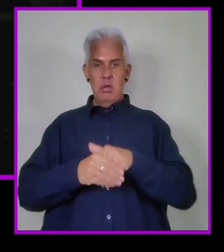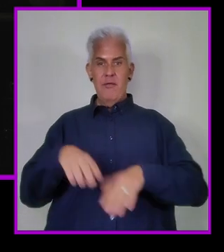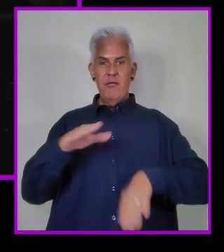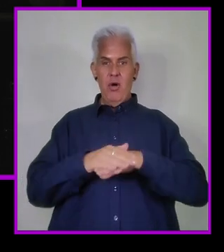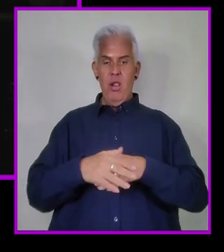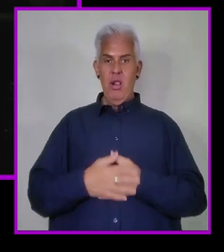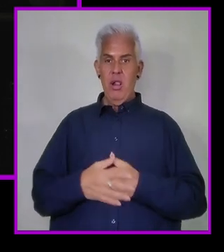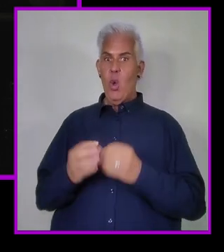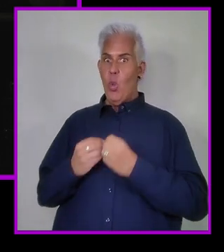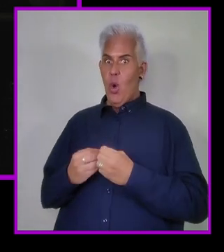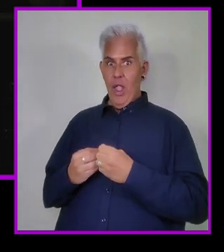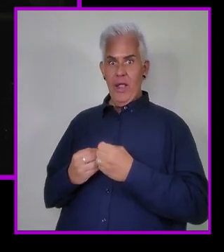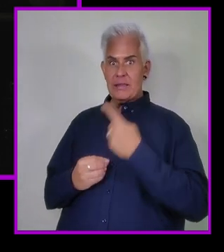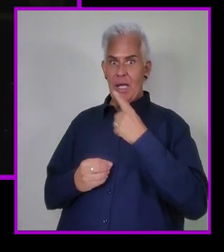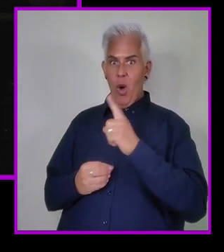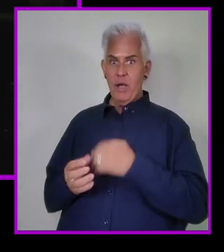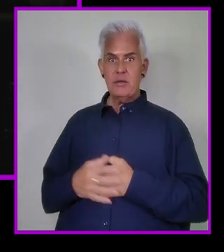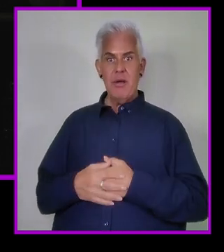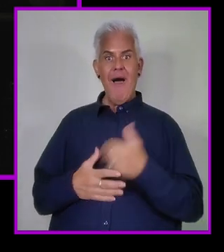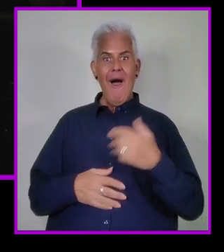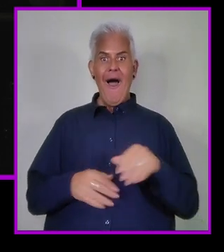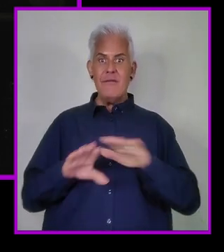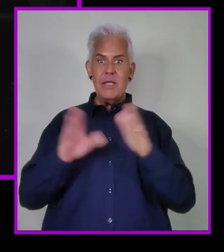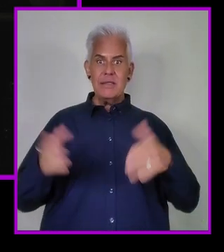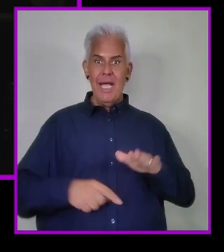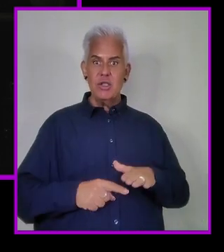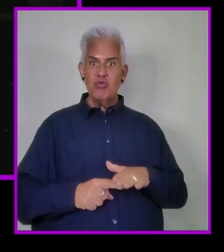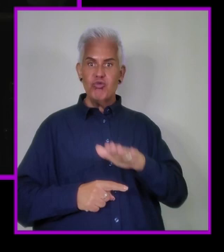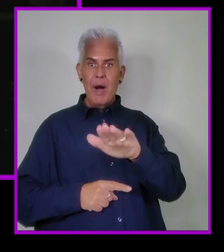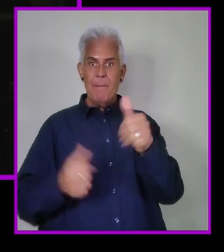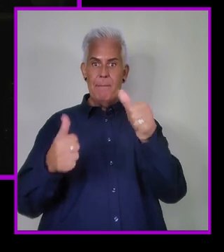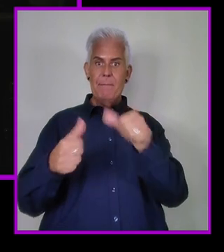worth noting that it's the first year that there was actually a ramp to the stage.